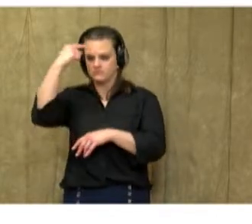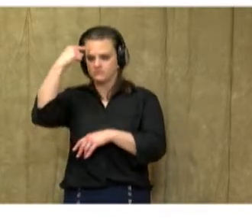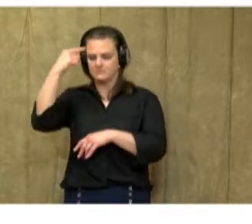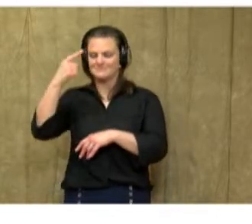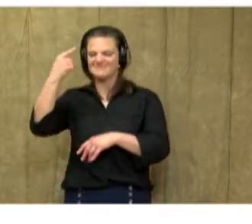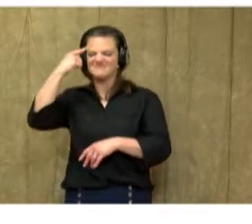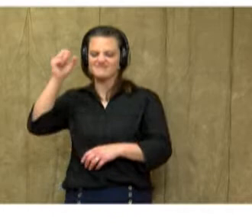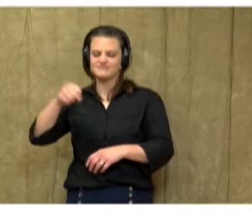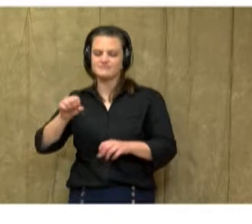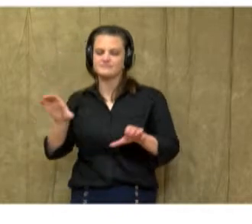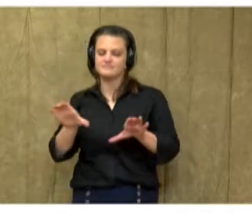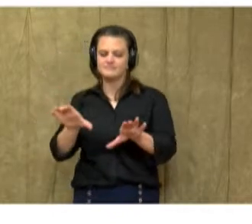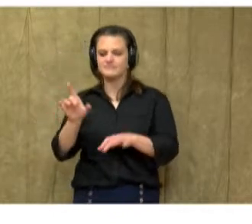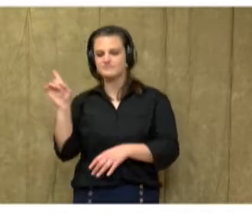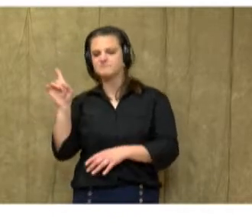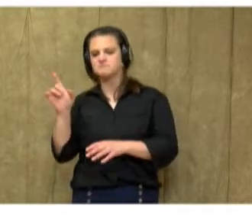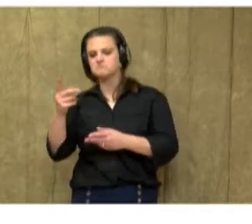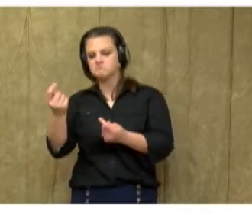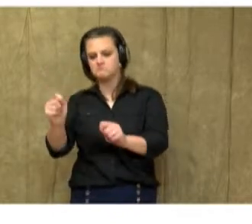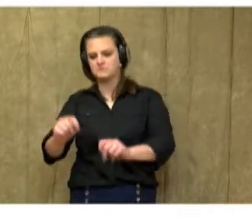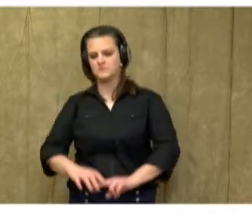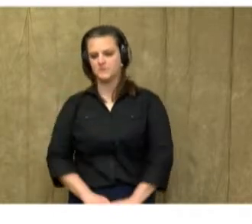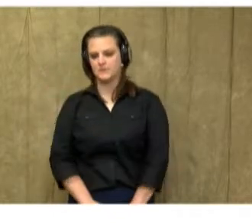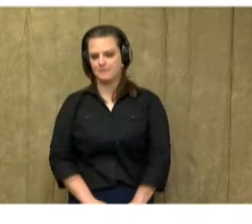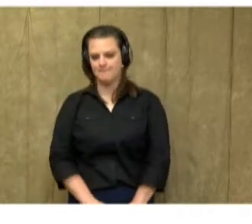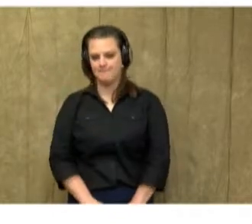I think you can. At least one of them I know you can.